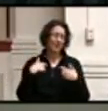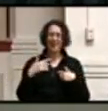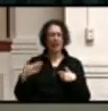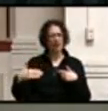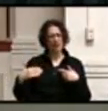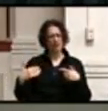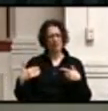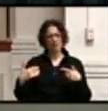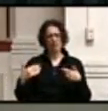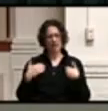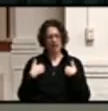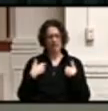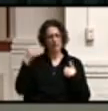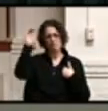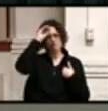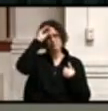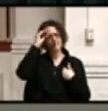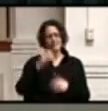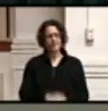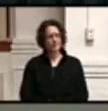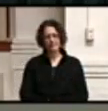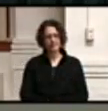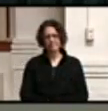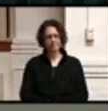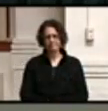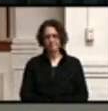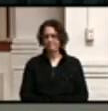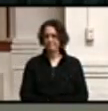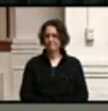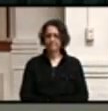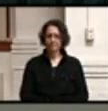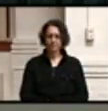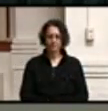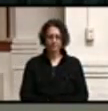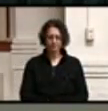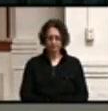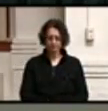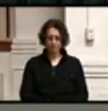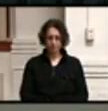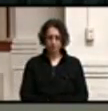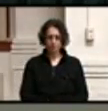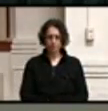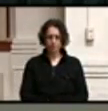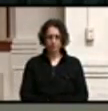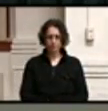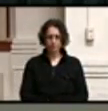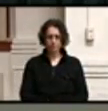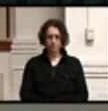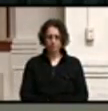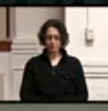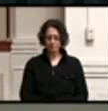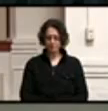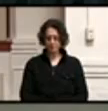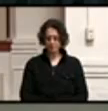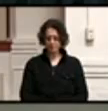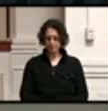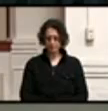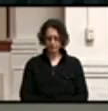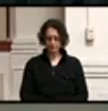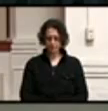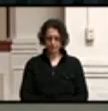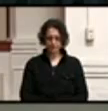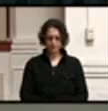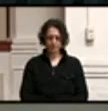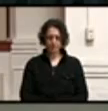great. No, he's just mindless. I think right now my thinking is, two thoughts. One is I'd like